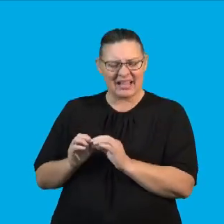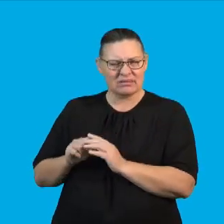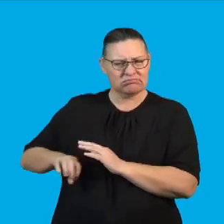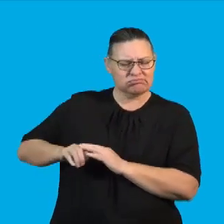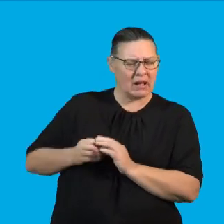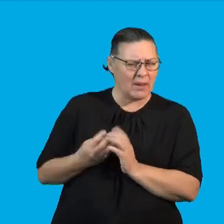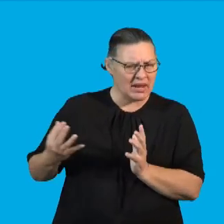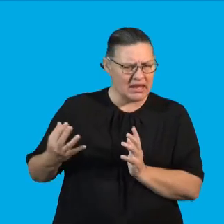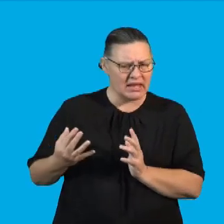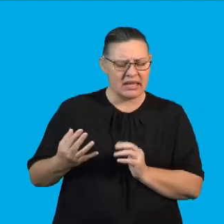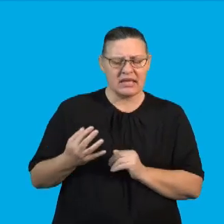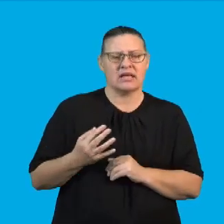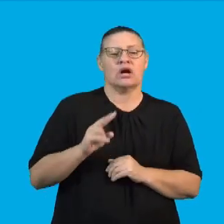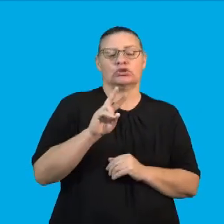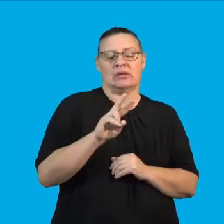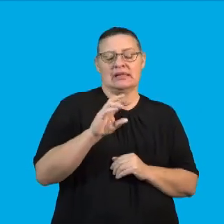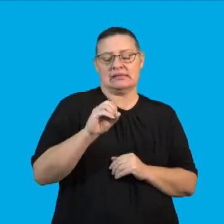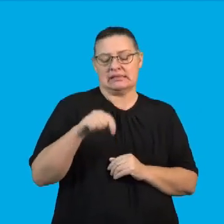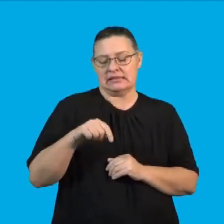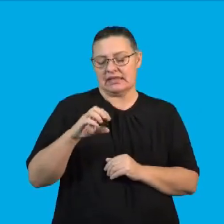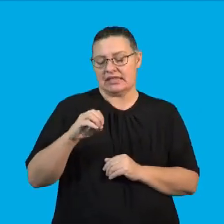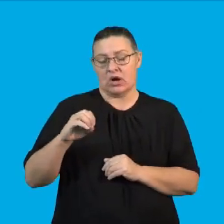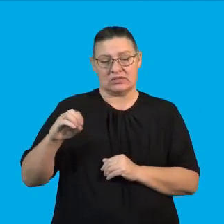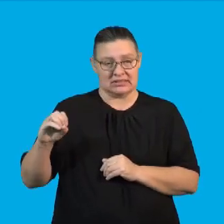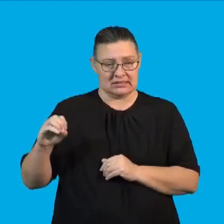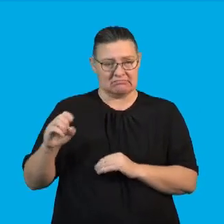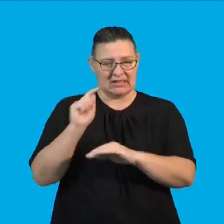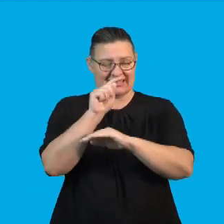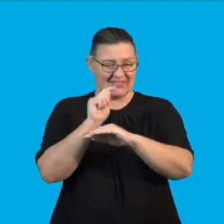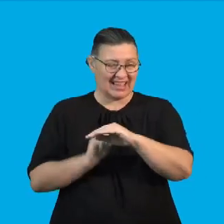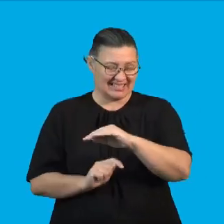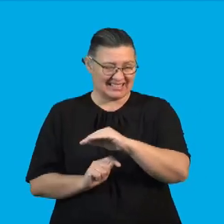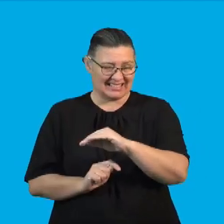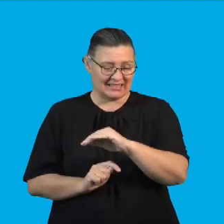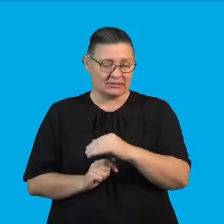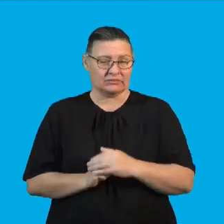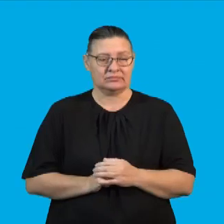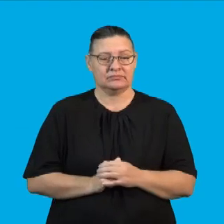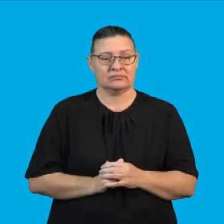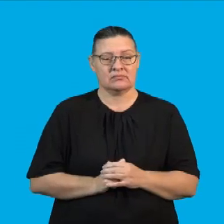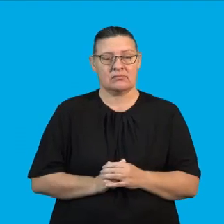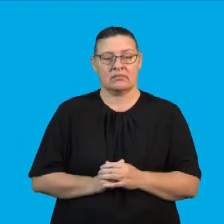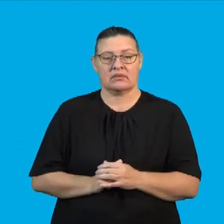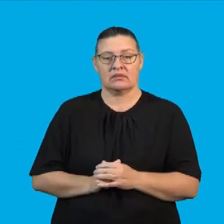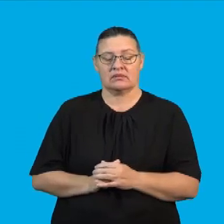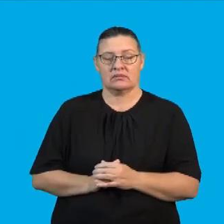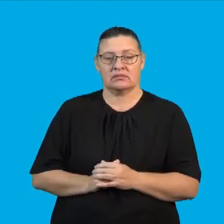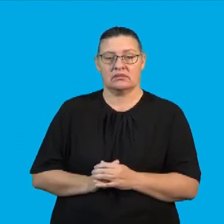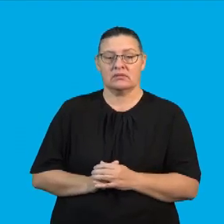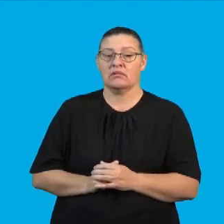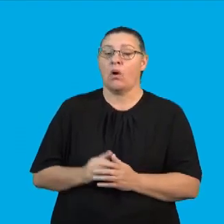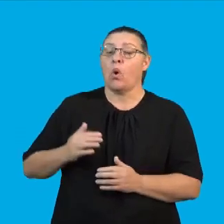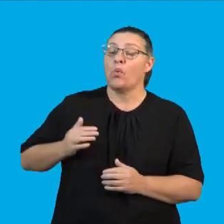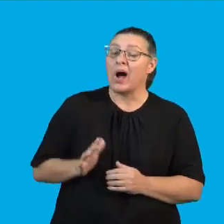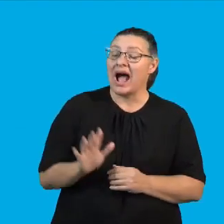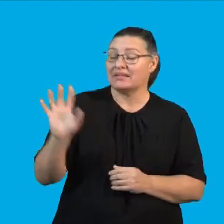Then you take 14, you divide by the average number of eggs produced per year. And the average